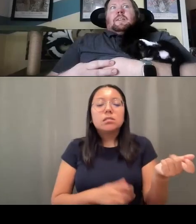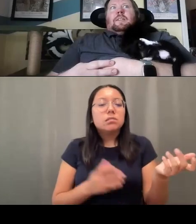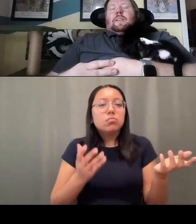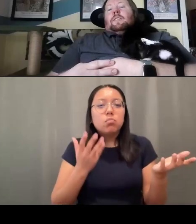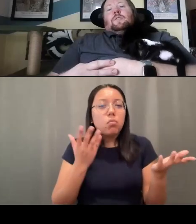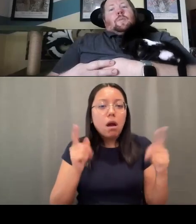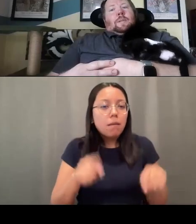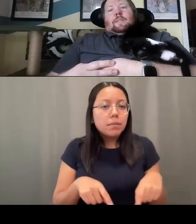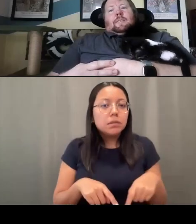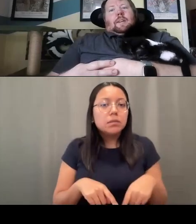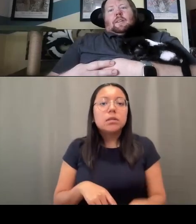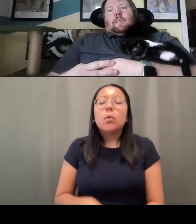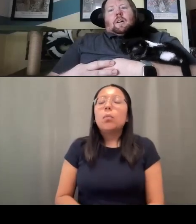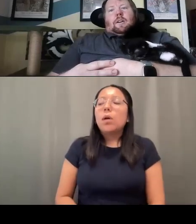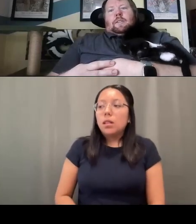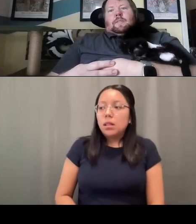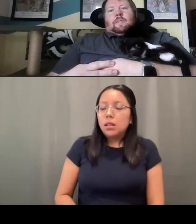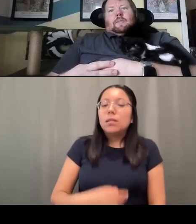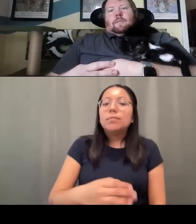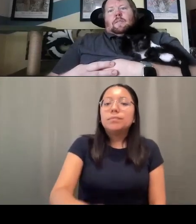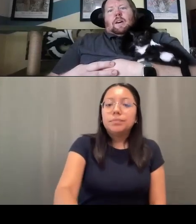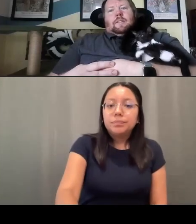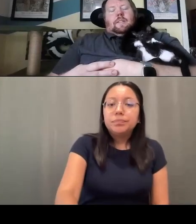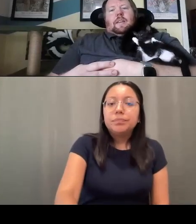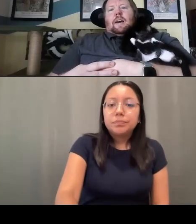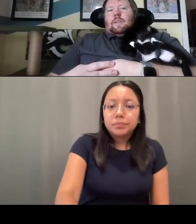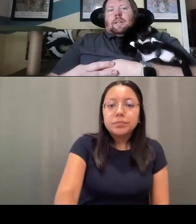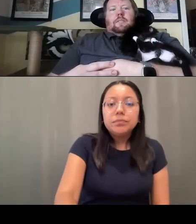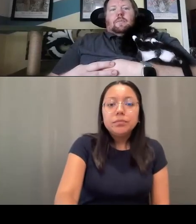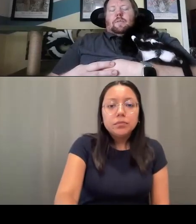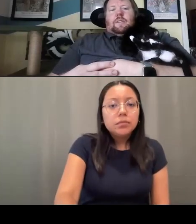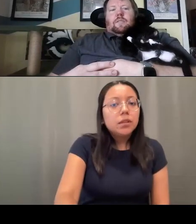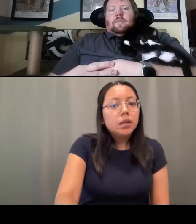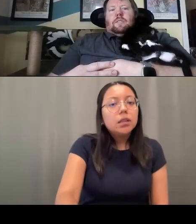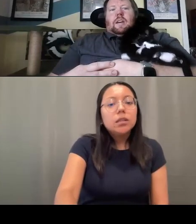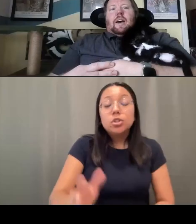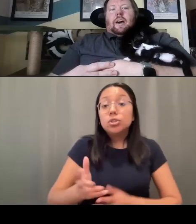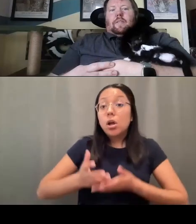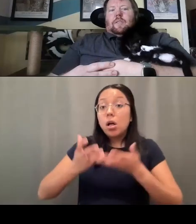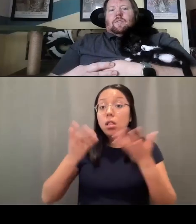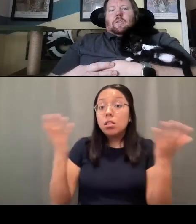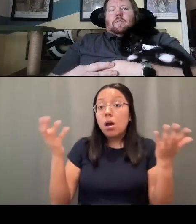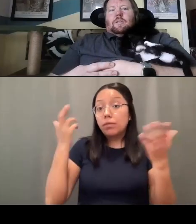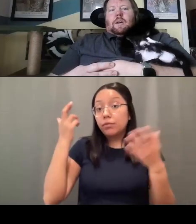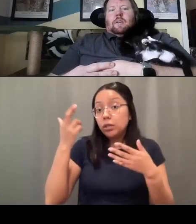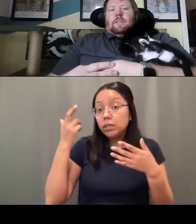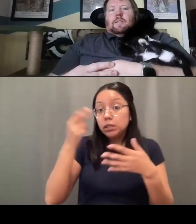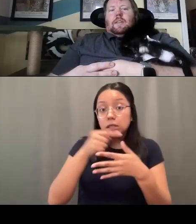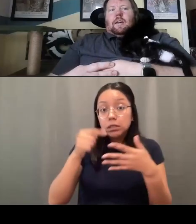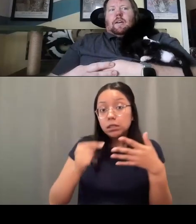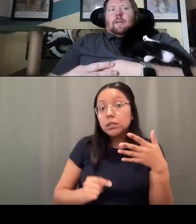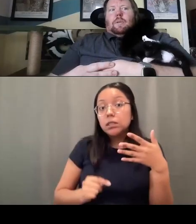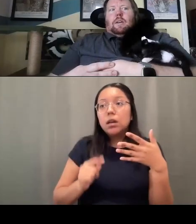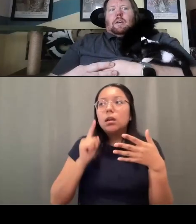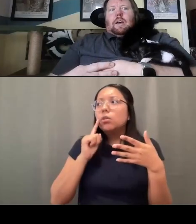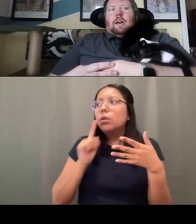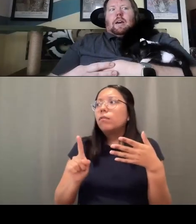I mean with anything, there's so many things that can cause us as advocates or professionals to have a strong